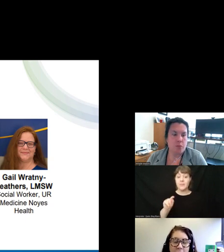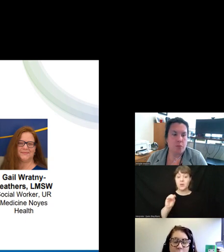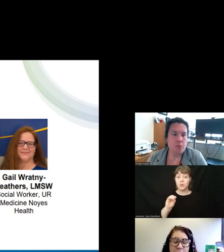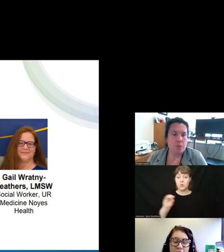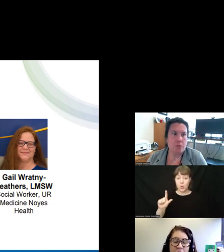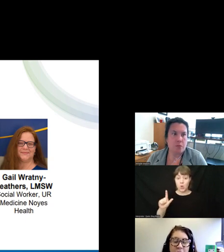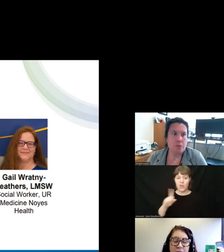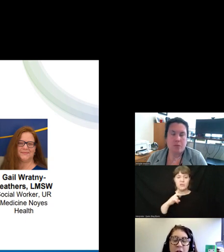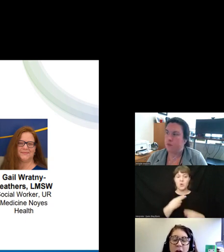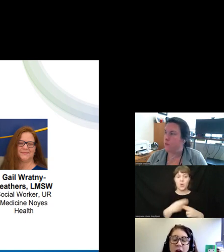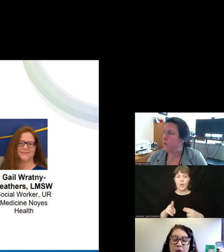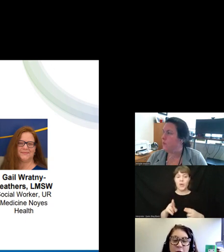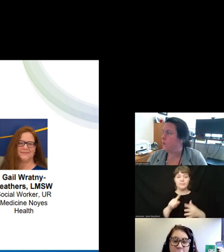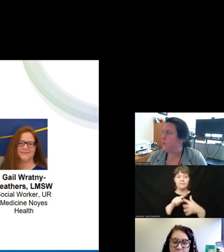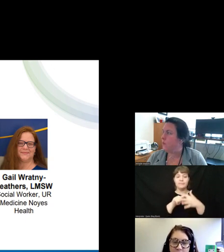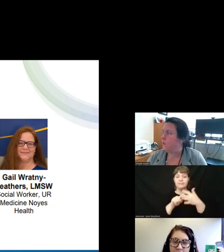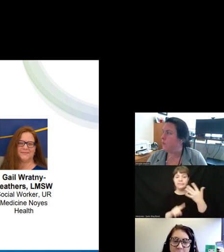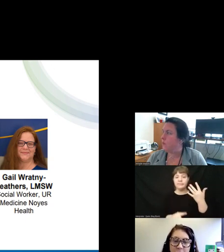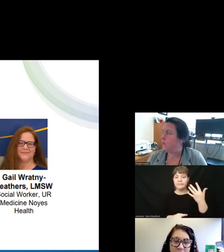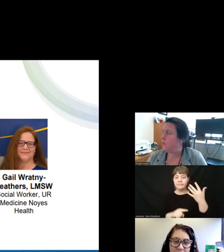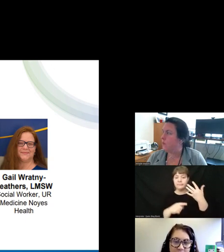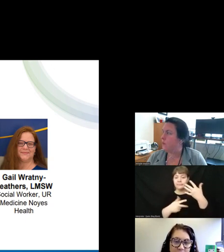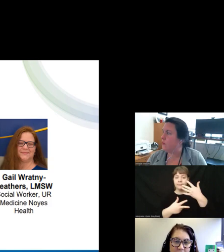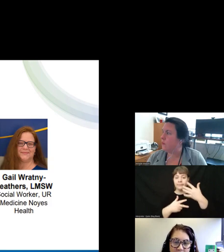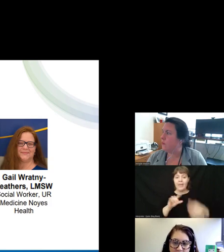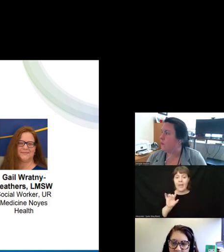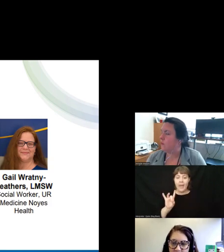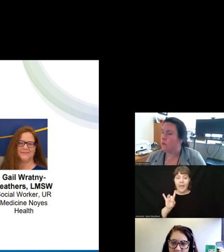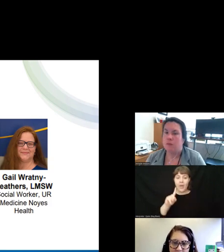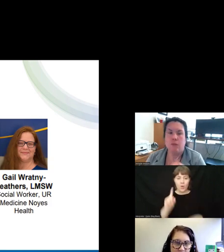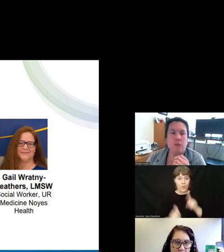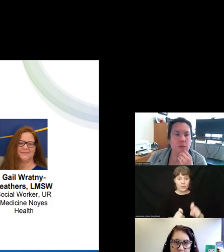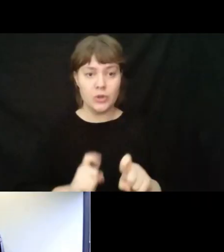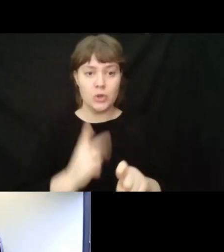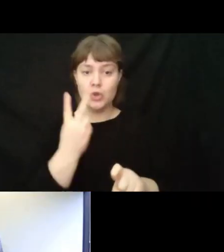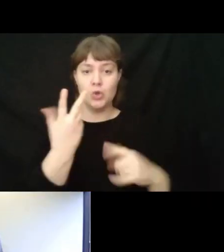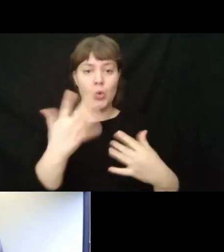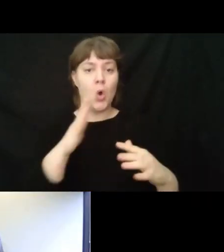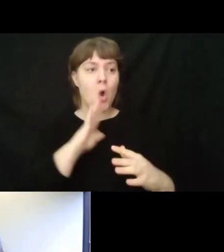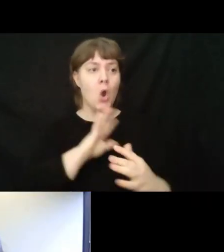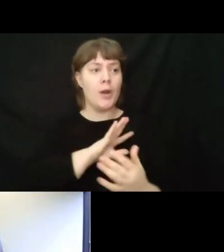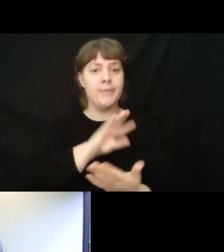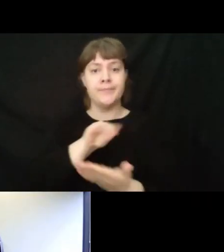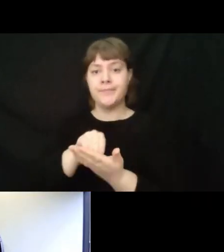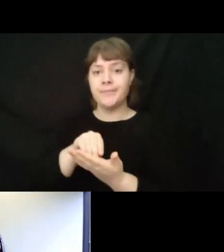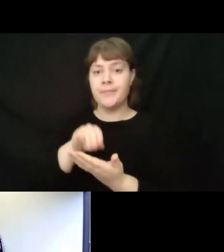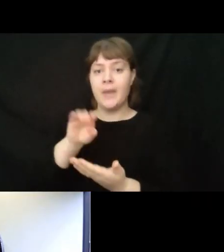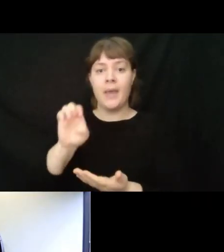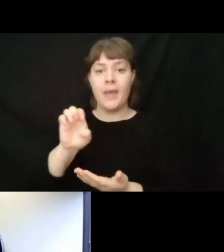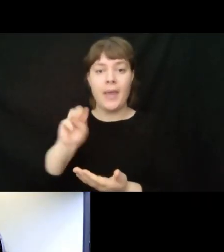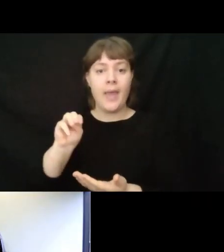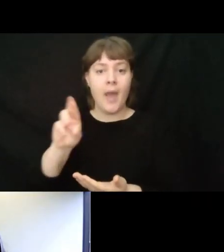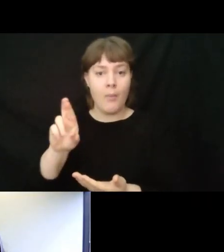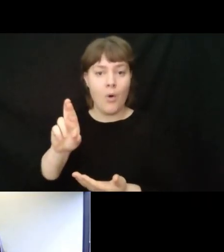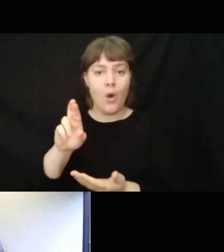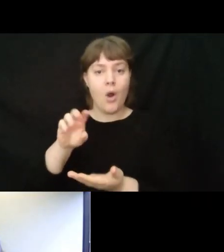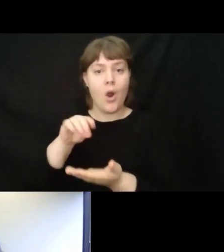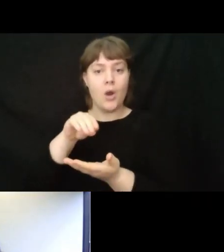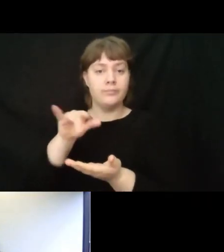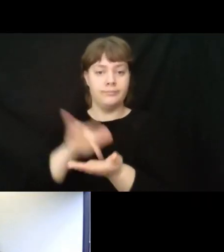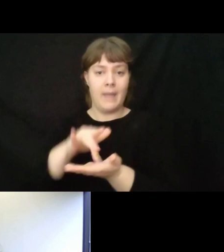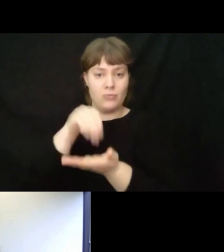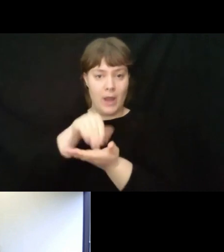quick 8 questions. Two of them are built already within our electronic medical record, and the